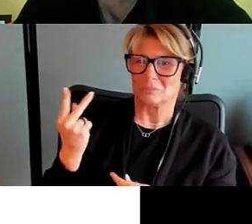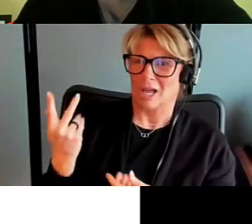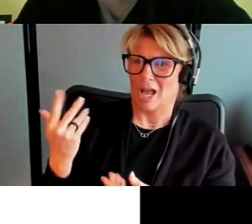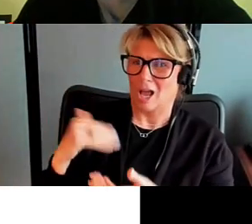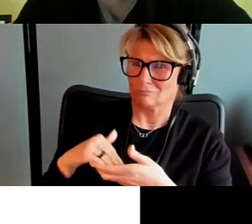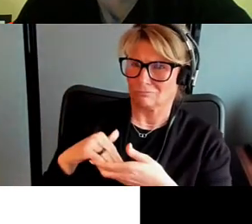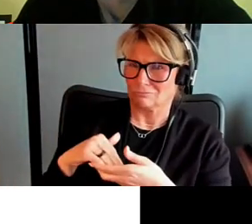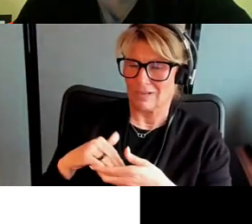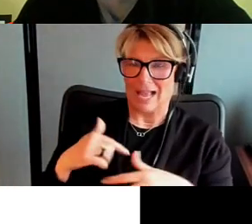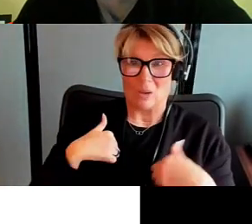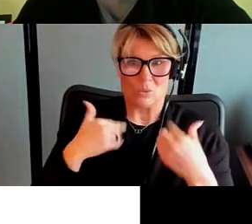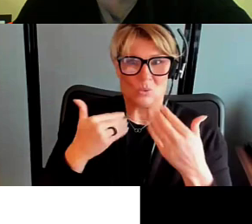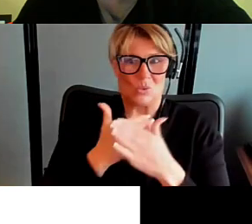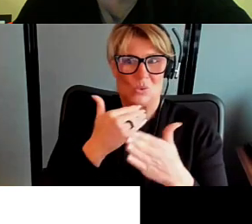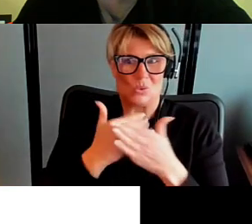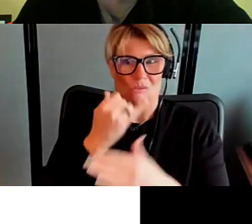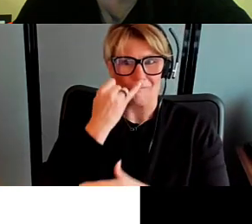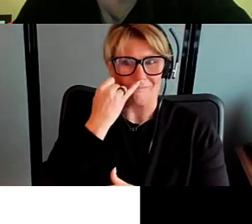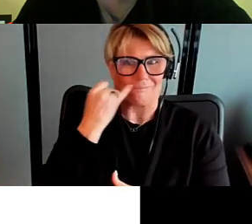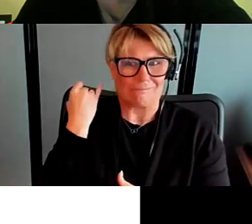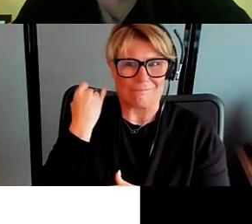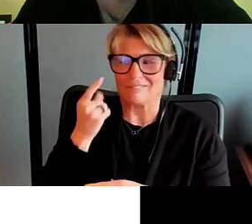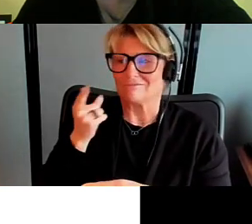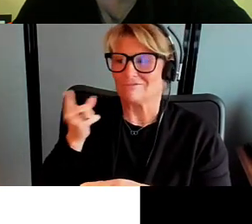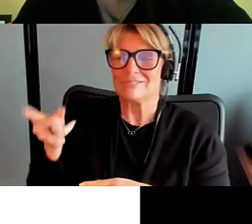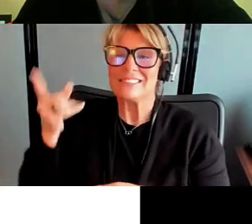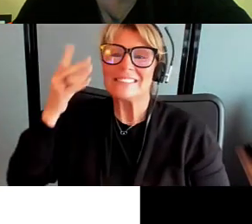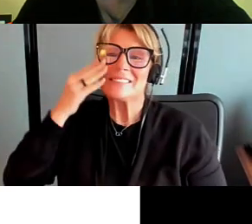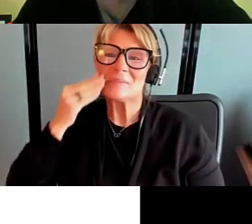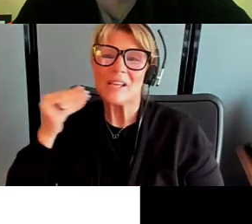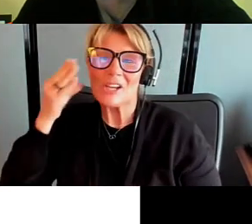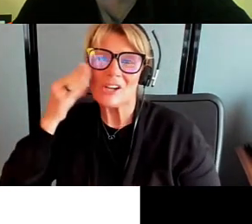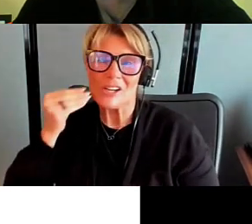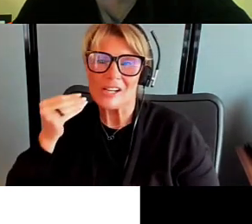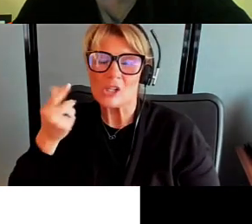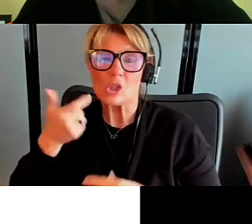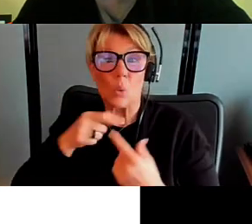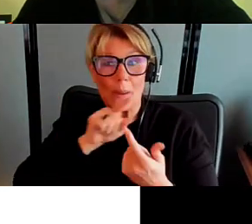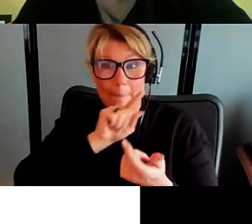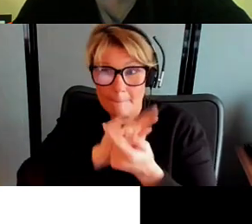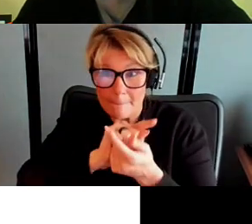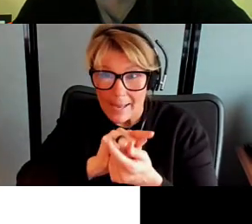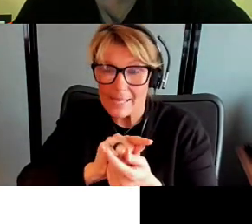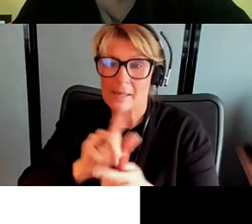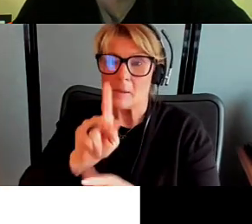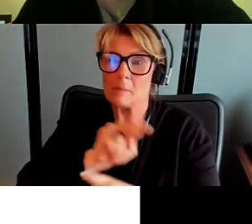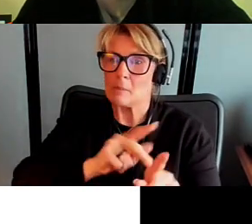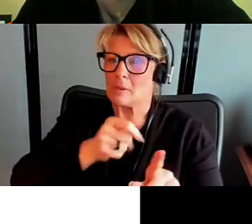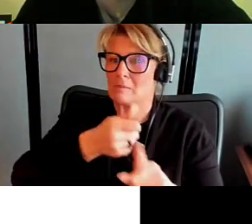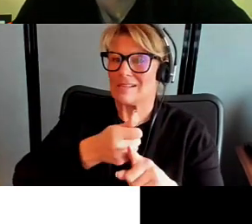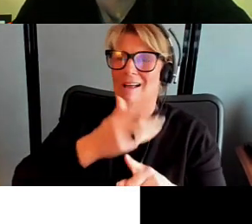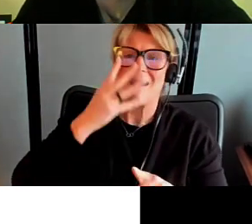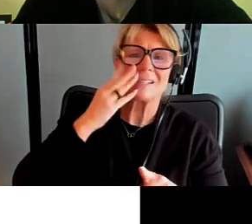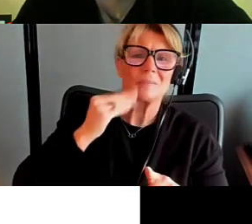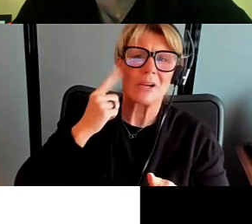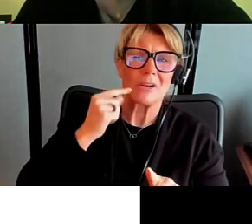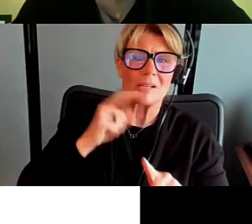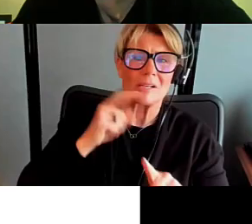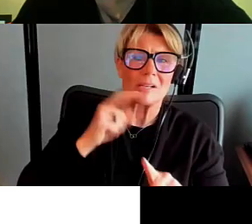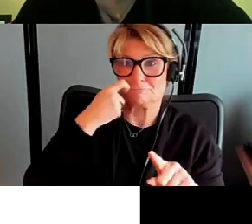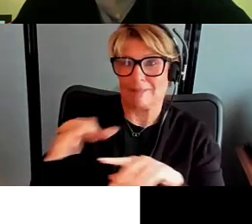Susan was the experienced person. We talked to experienced people from the field who had left, and I think